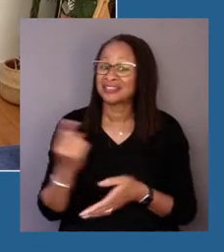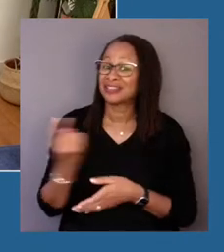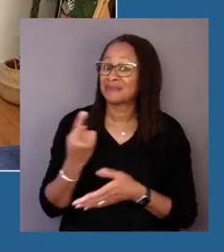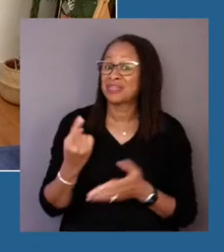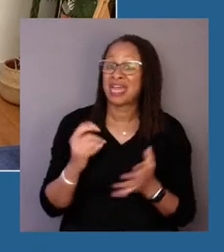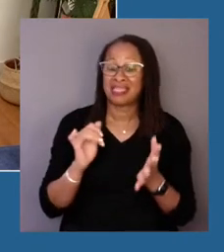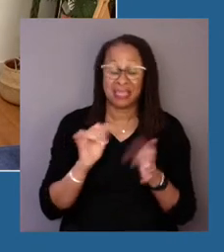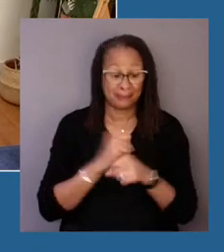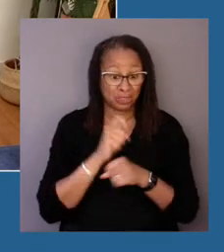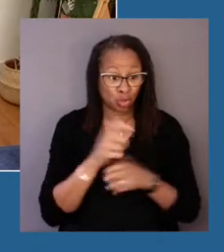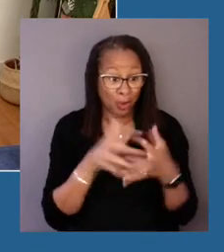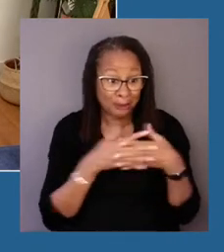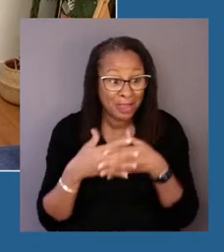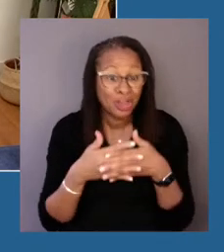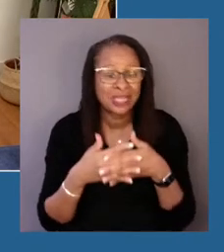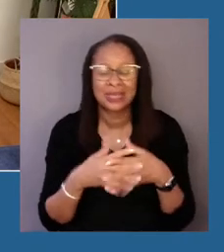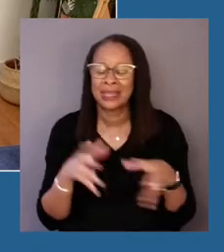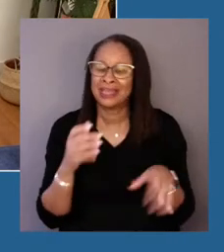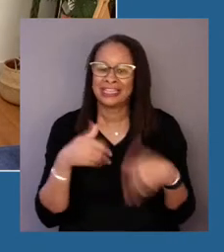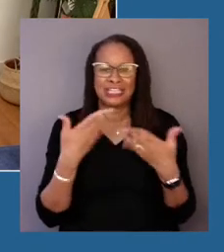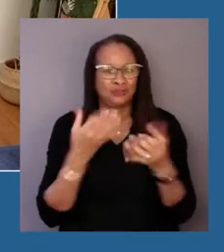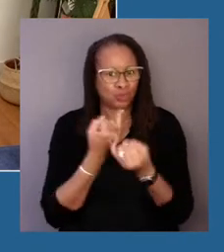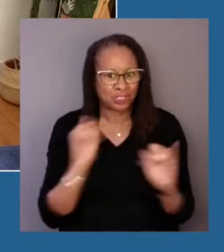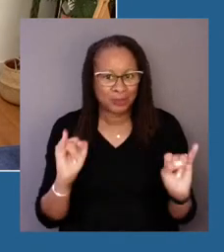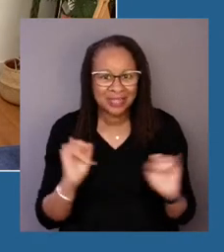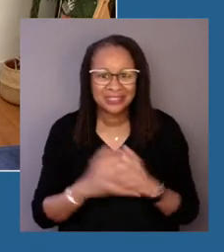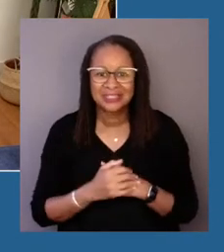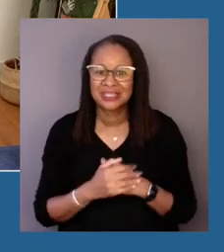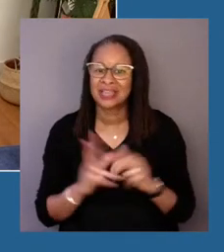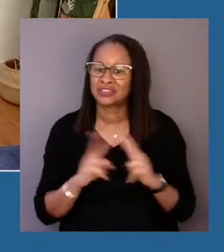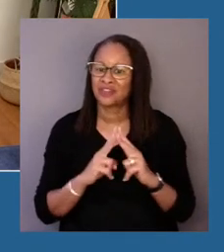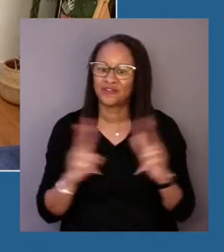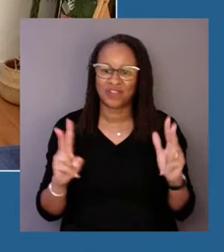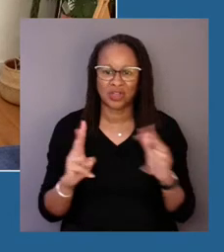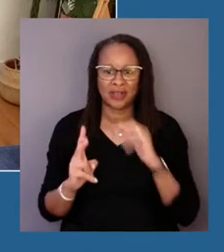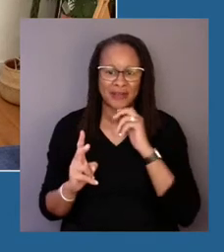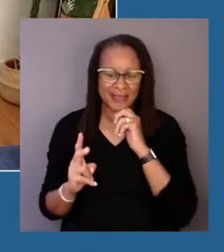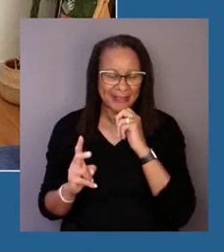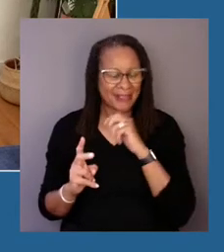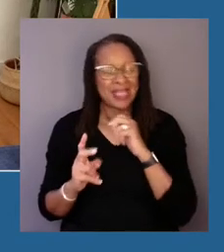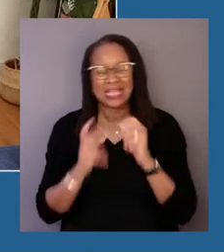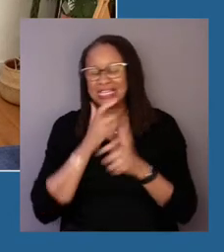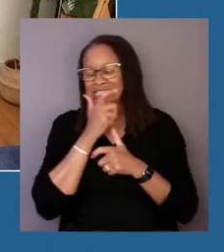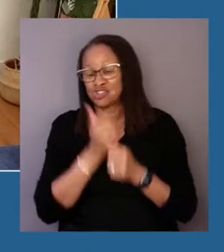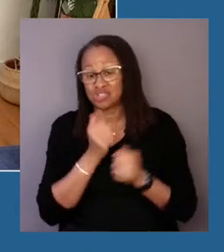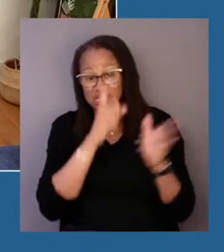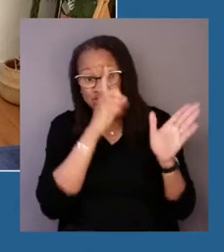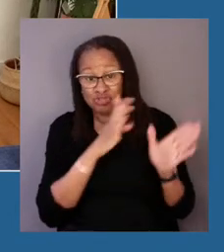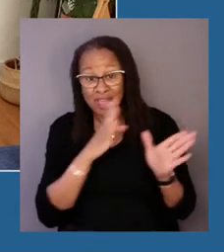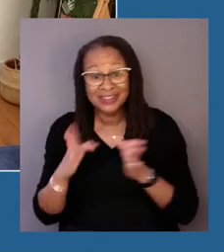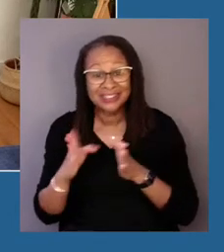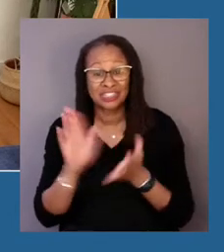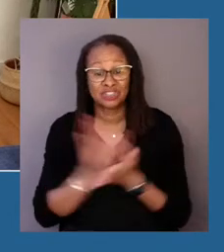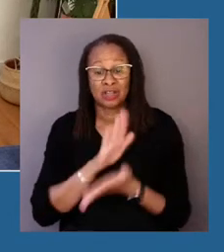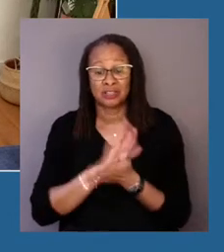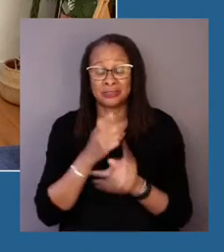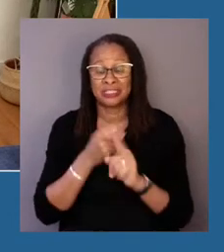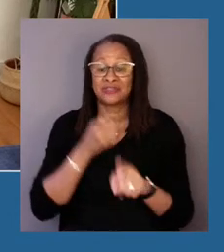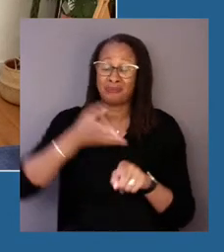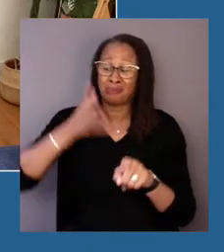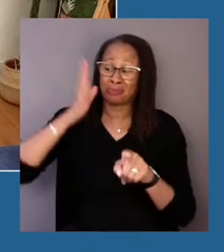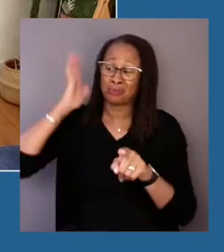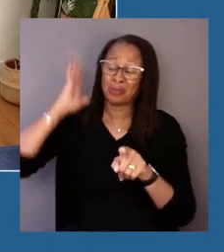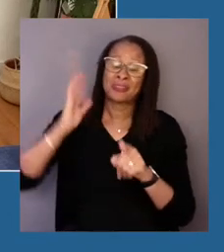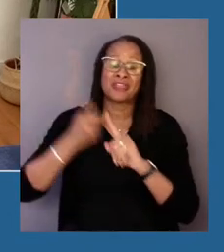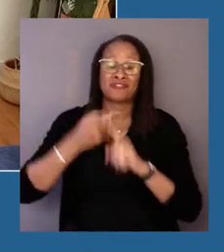and gives you independence. And like, I mean, it's very, very like, there's some very interesting strategy documents from PR guys